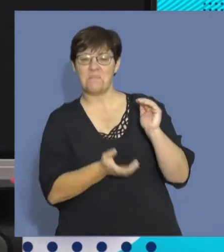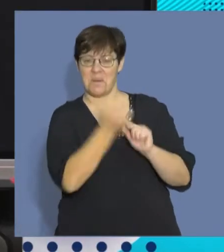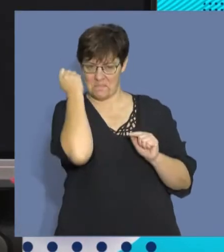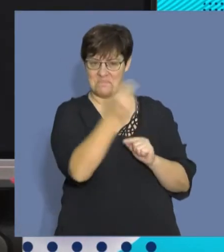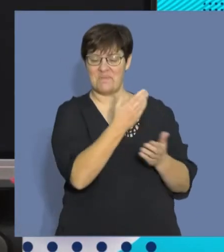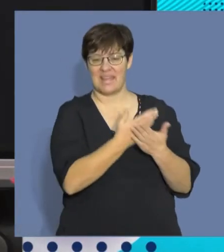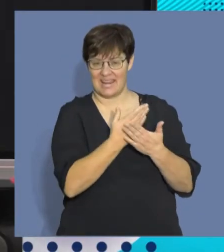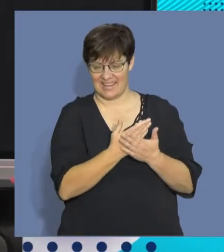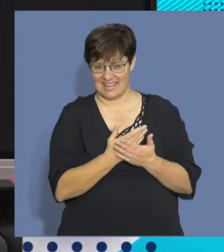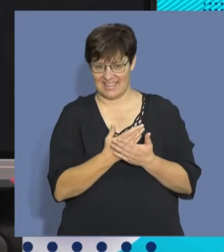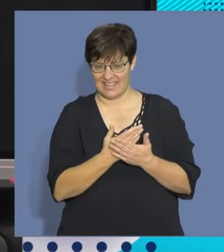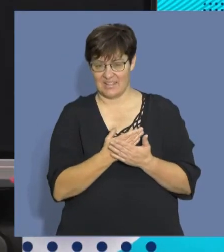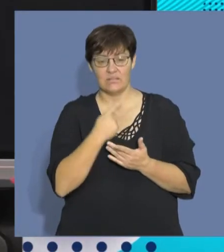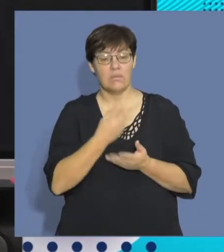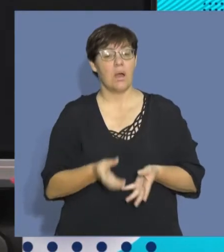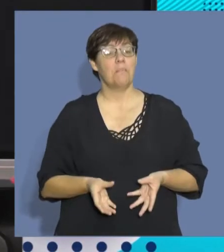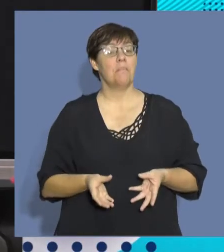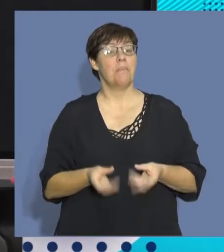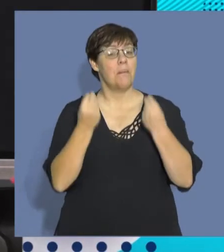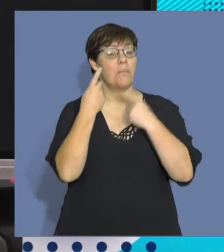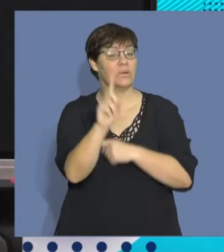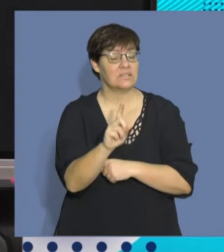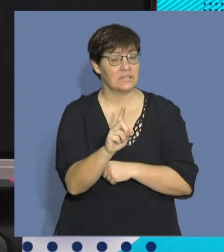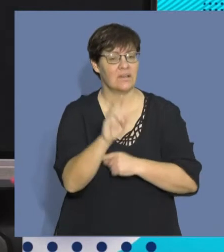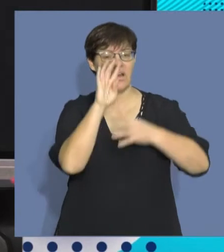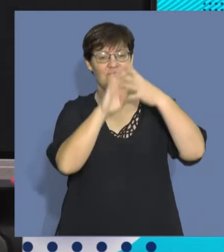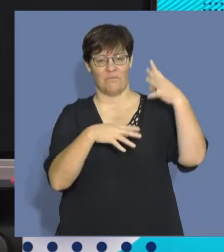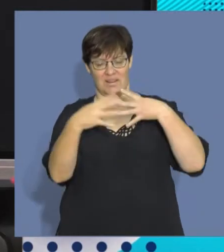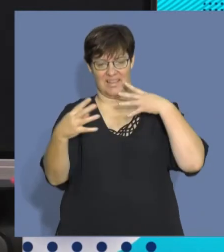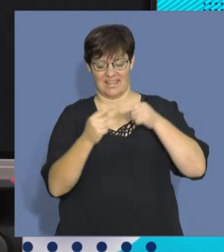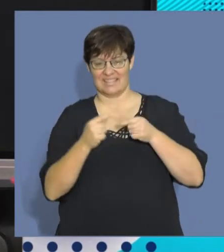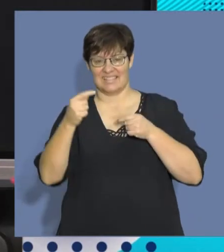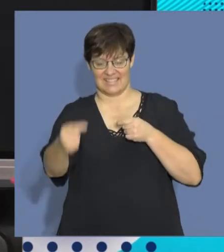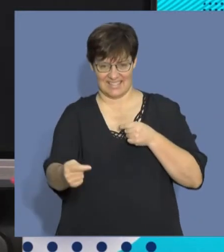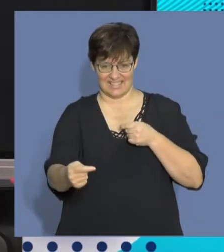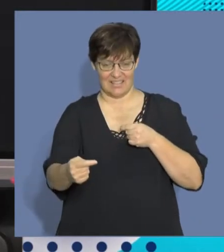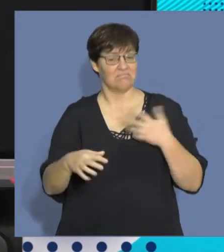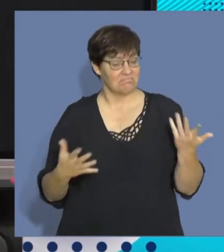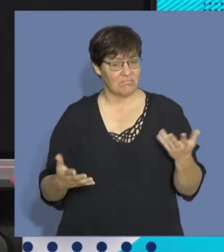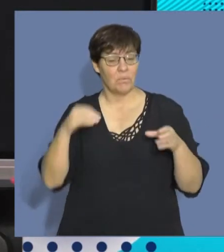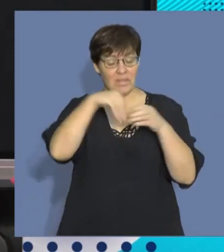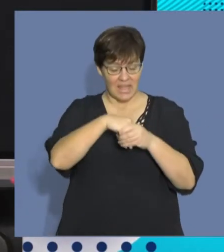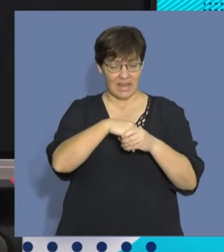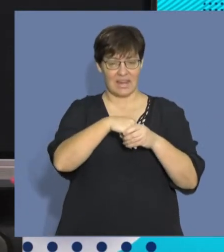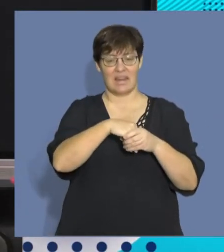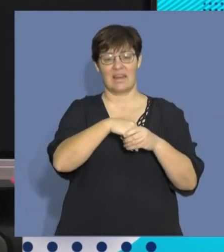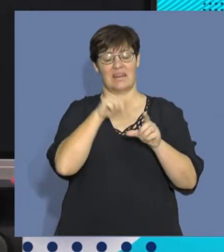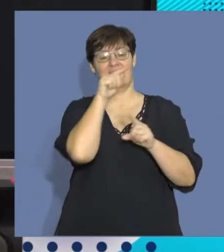line. And so what that brings us to is the formula for distance within